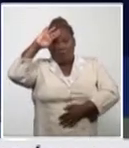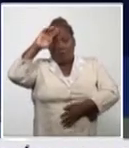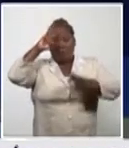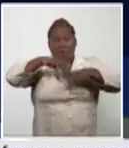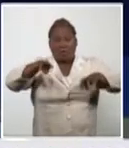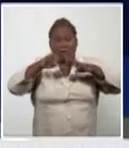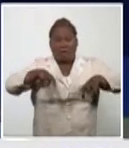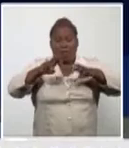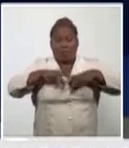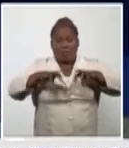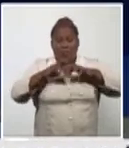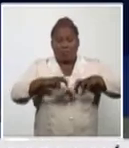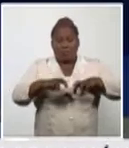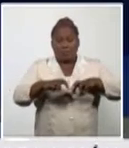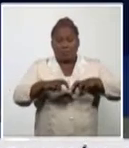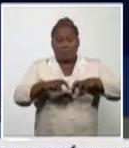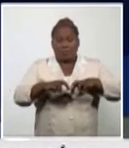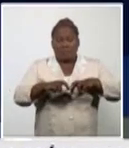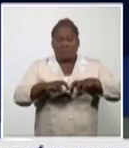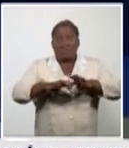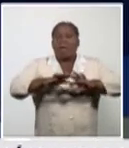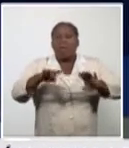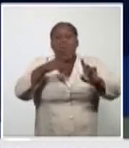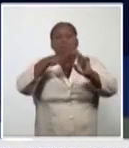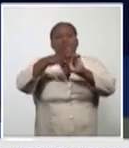have turned out positive for COVID-19.